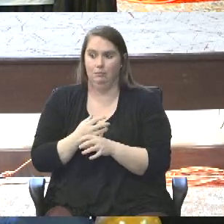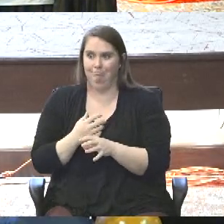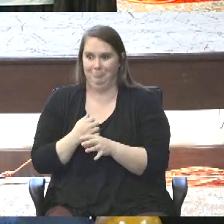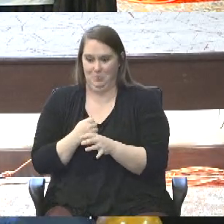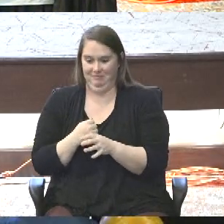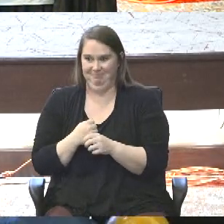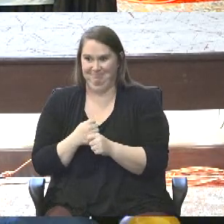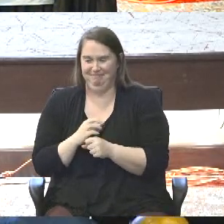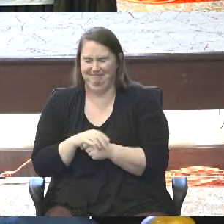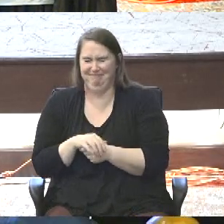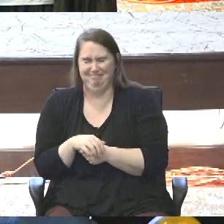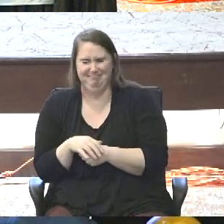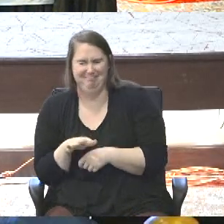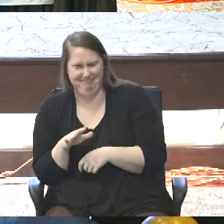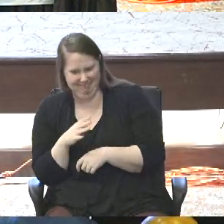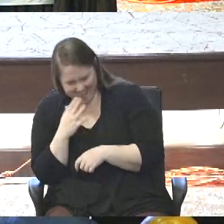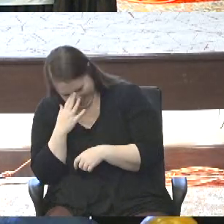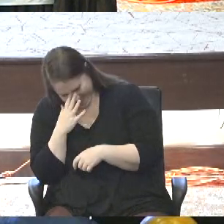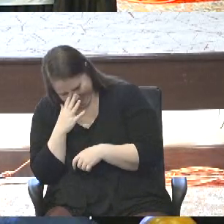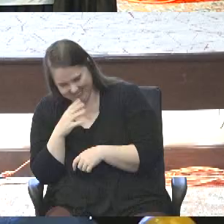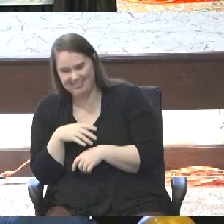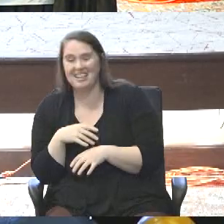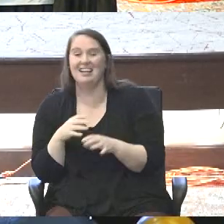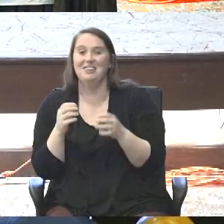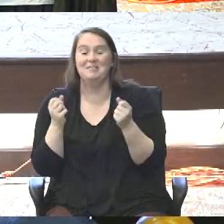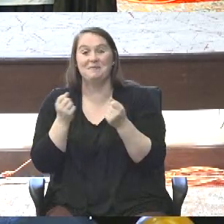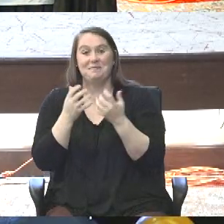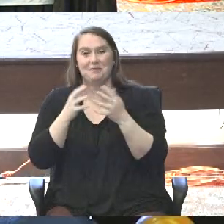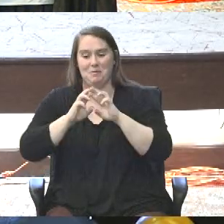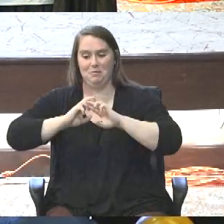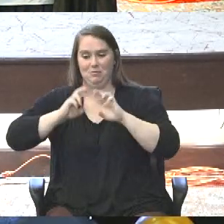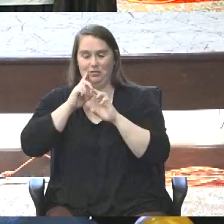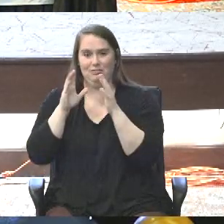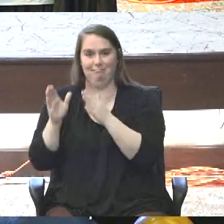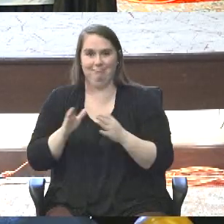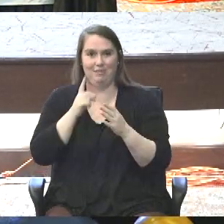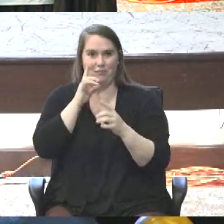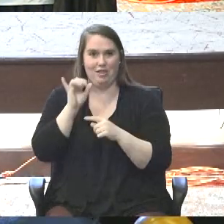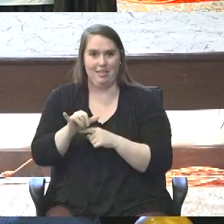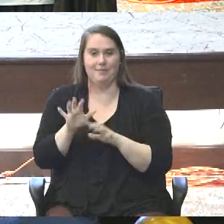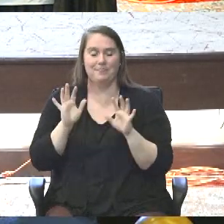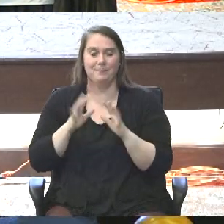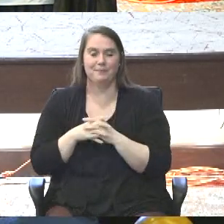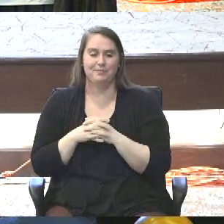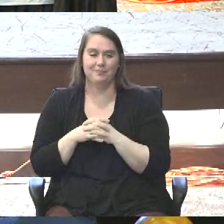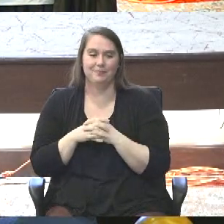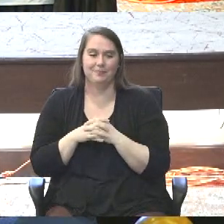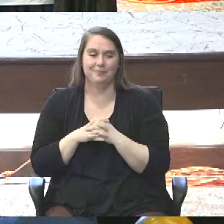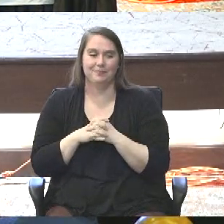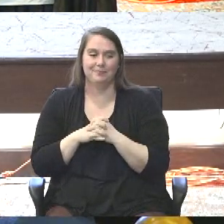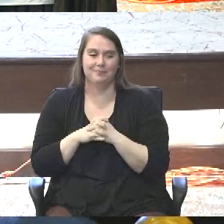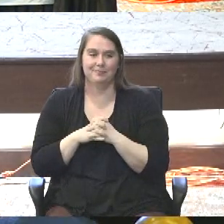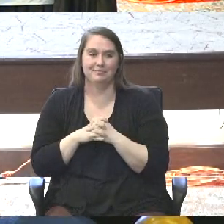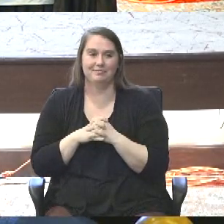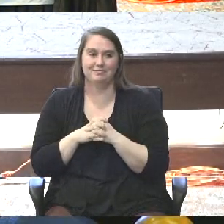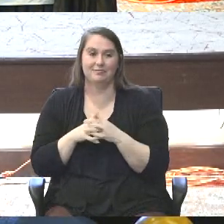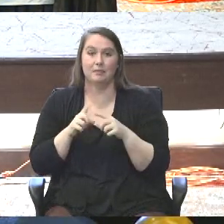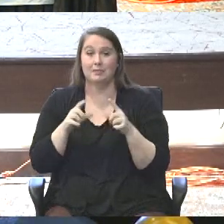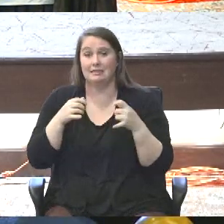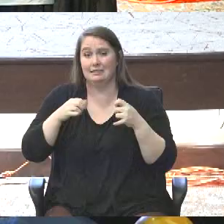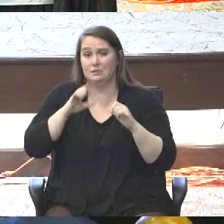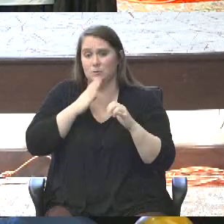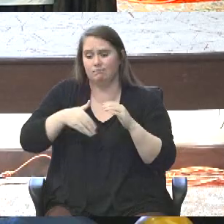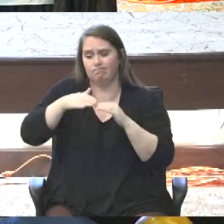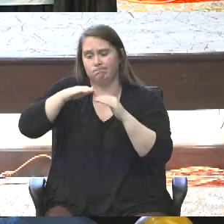really I've got a lot of admiration on how you came up with reducing the stormwater fees by that amount, and still increasing